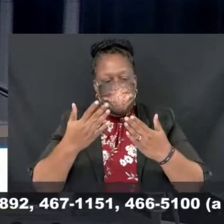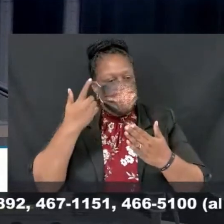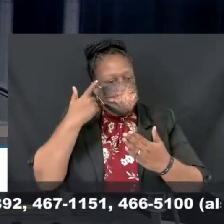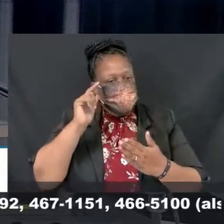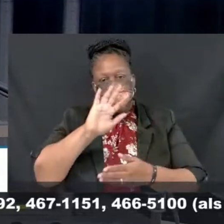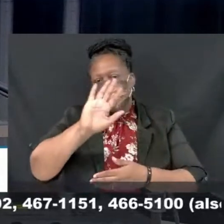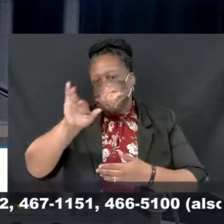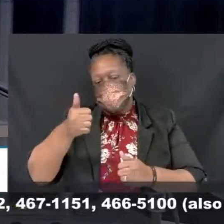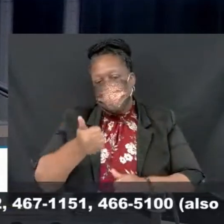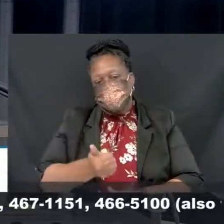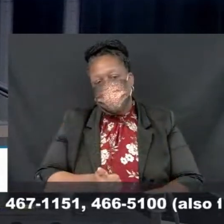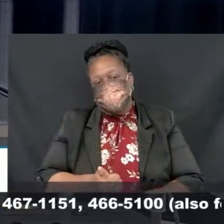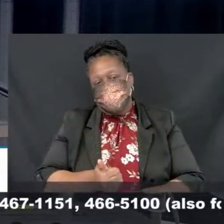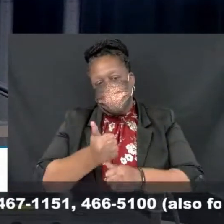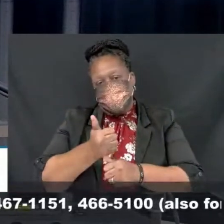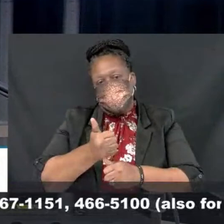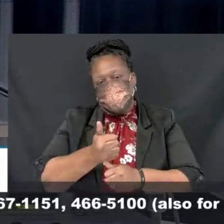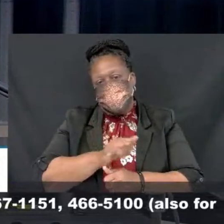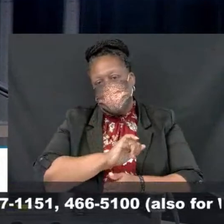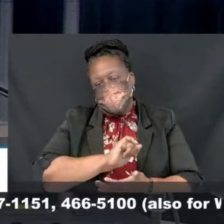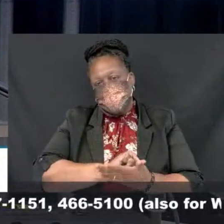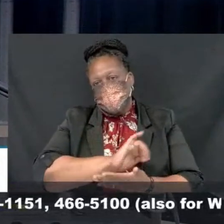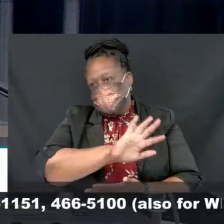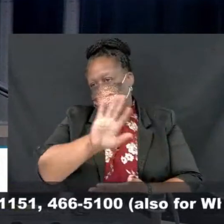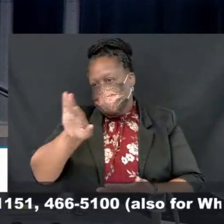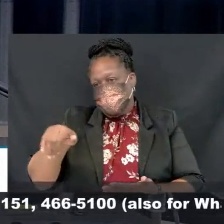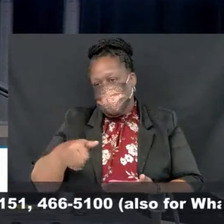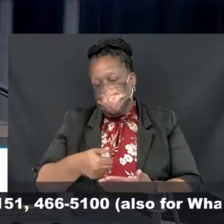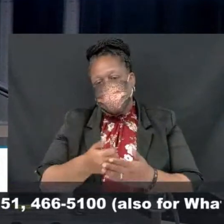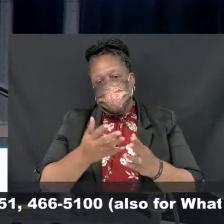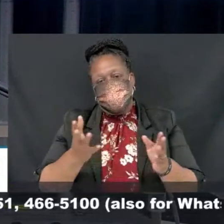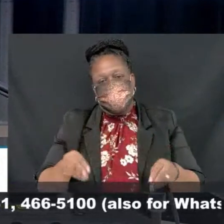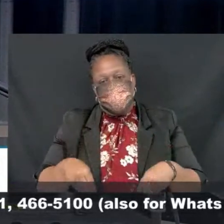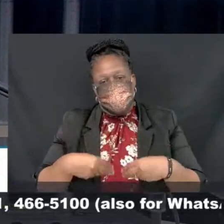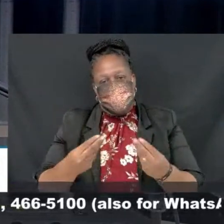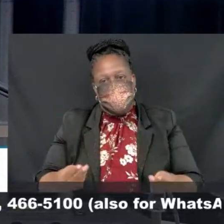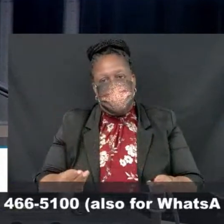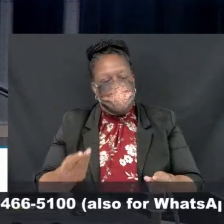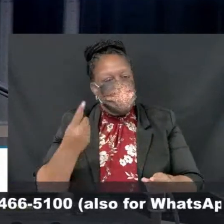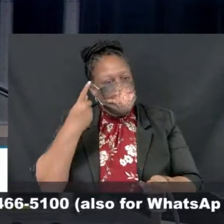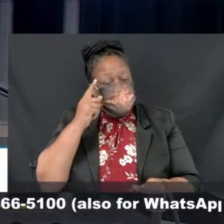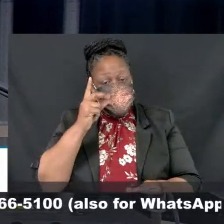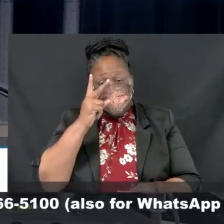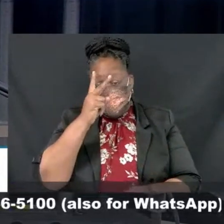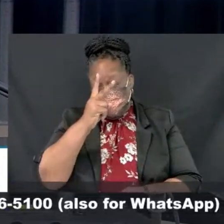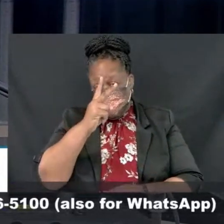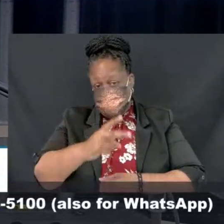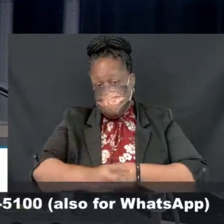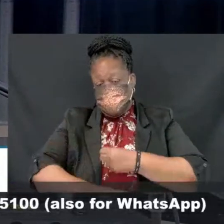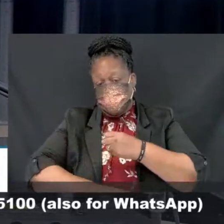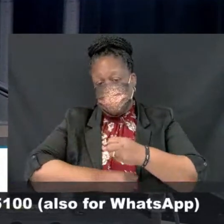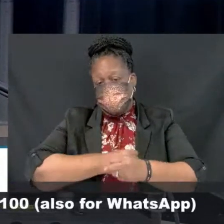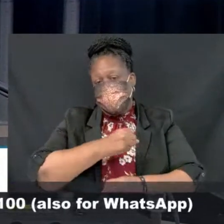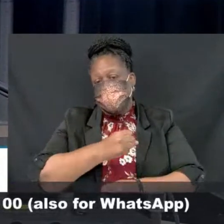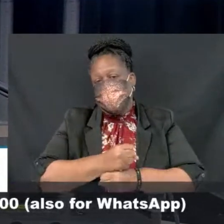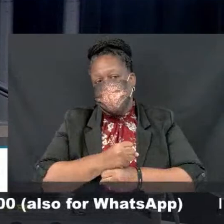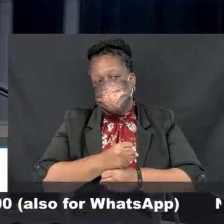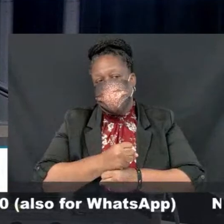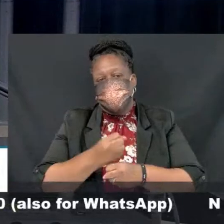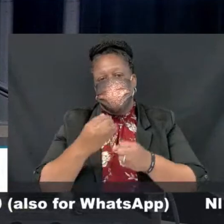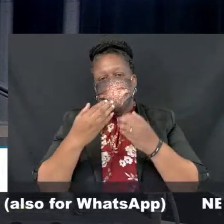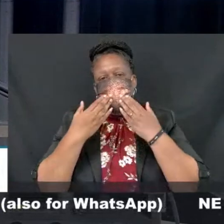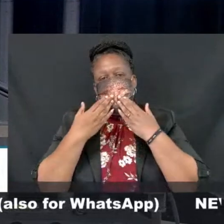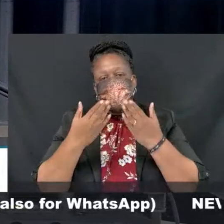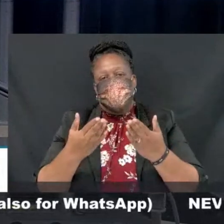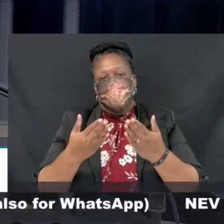your support over this past 2.25 years. Thank you,